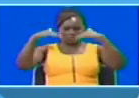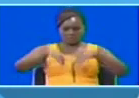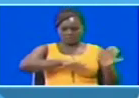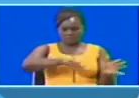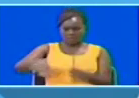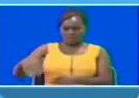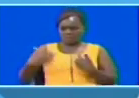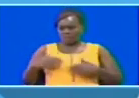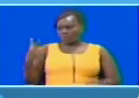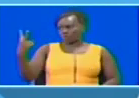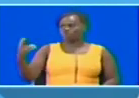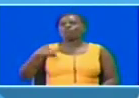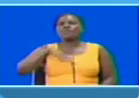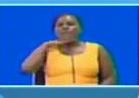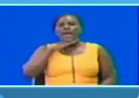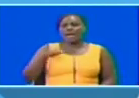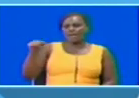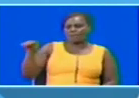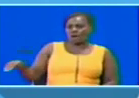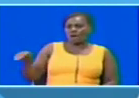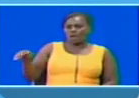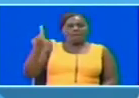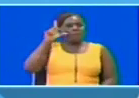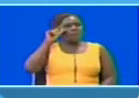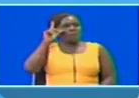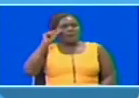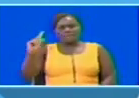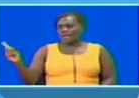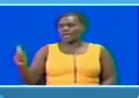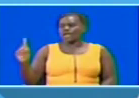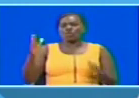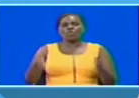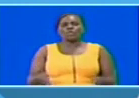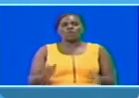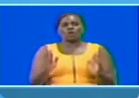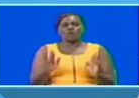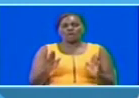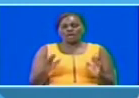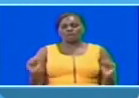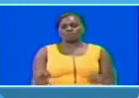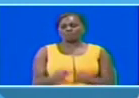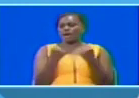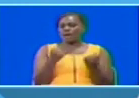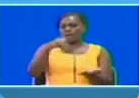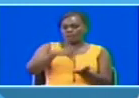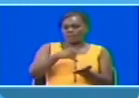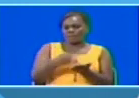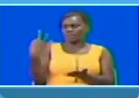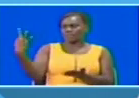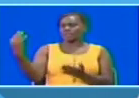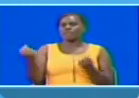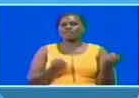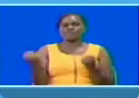Three people died this morning in a road accident along Mombasa-Nairobi Highway. This was in an accident involving three vehicles